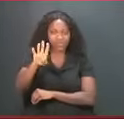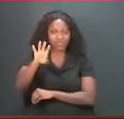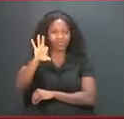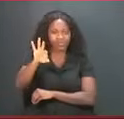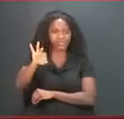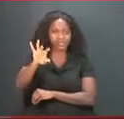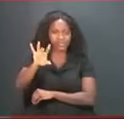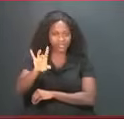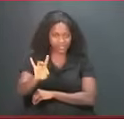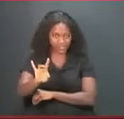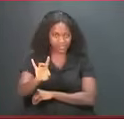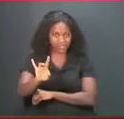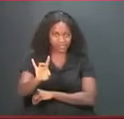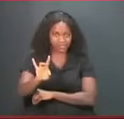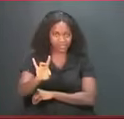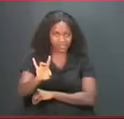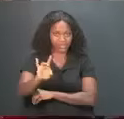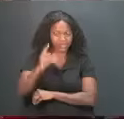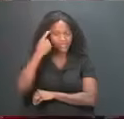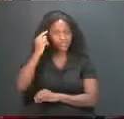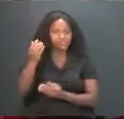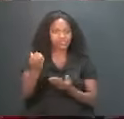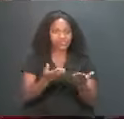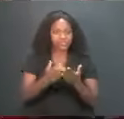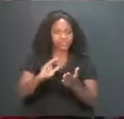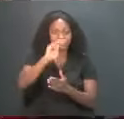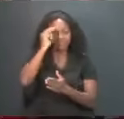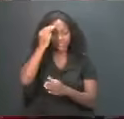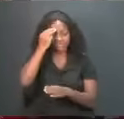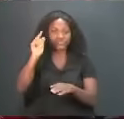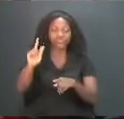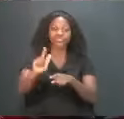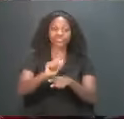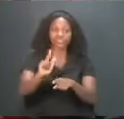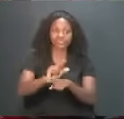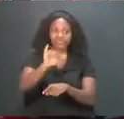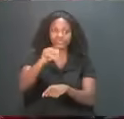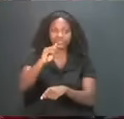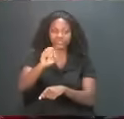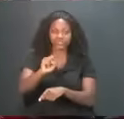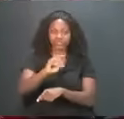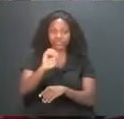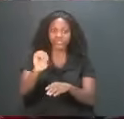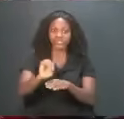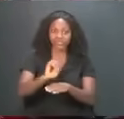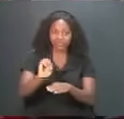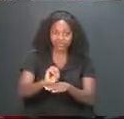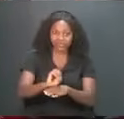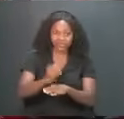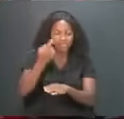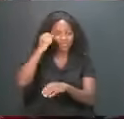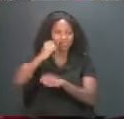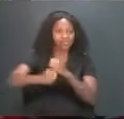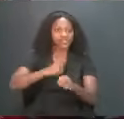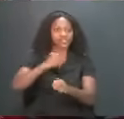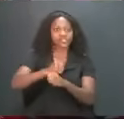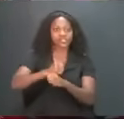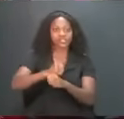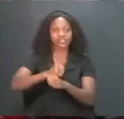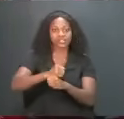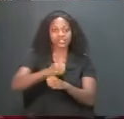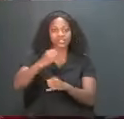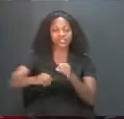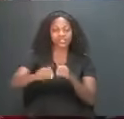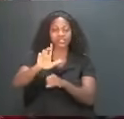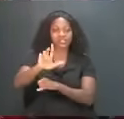100,103,498 for the services of the Ministry of Labor, Jobs, Employment for the year